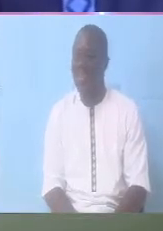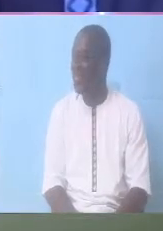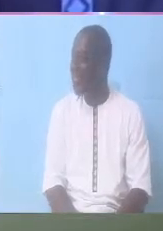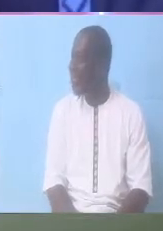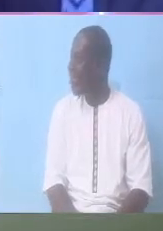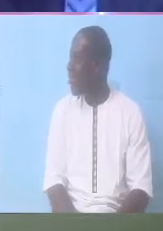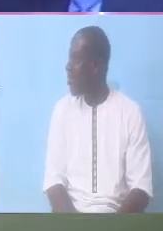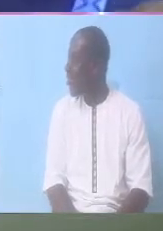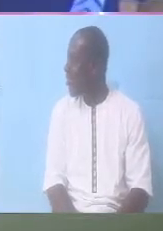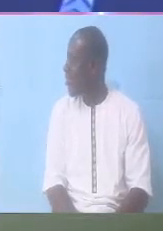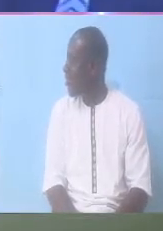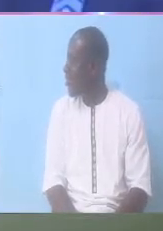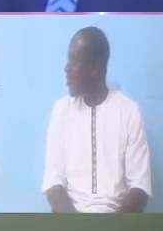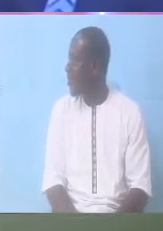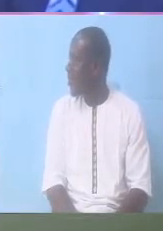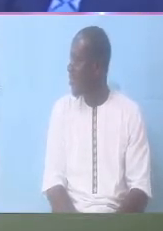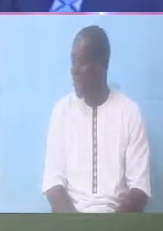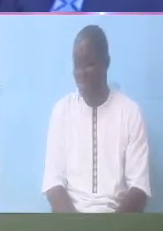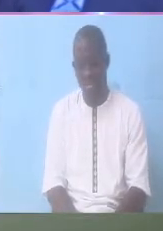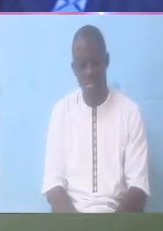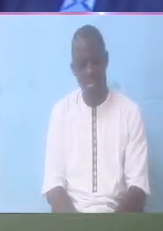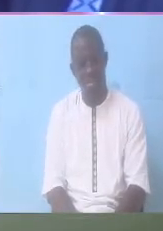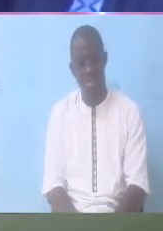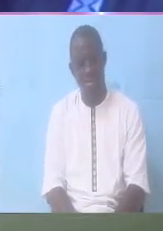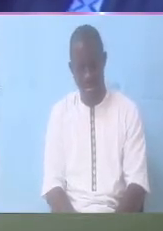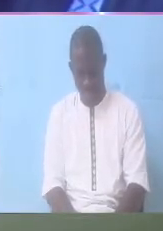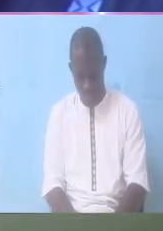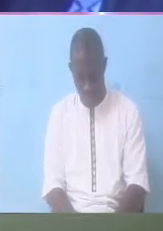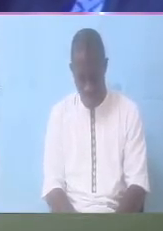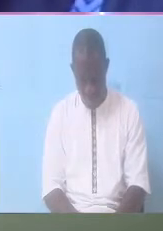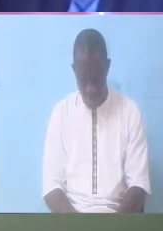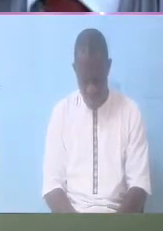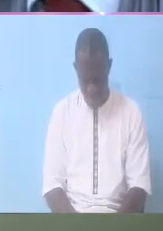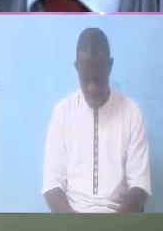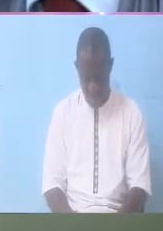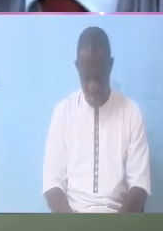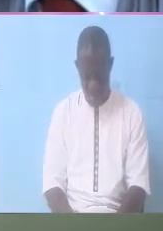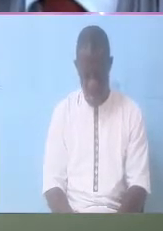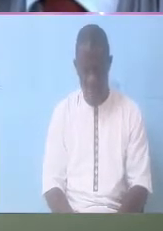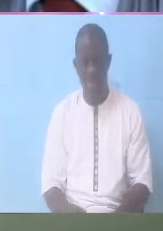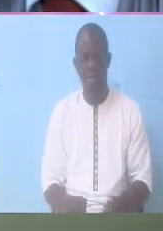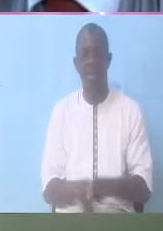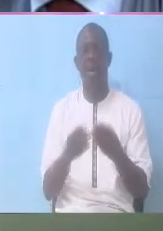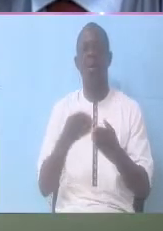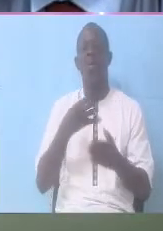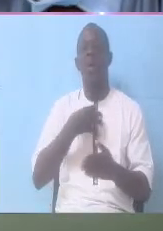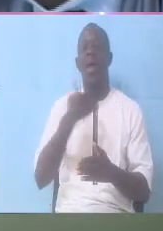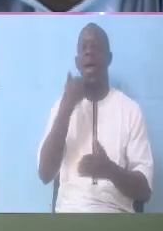conclusion. Let me just bring in the 2-3 short-term questions. Mr. Jallow, did